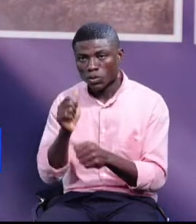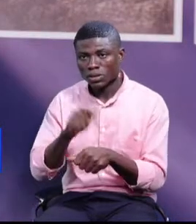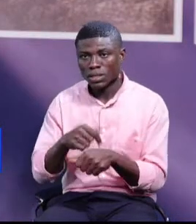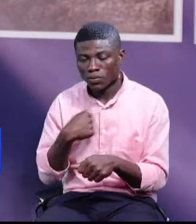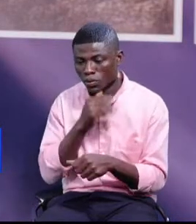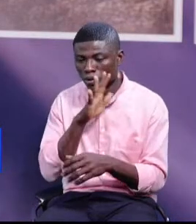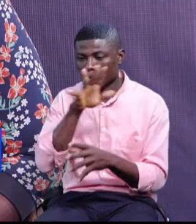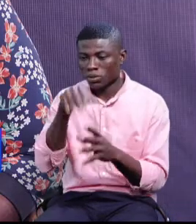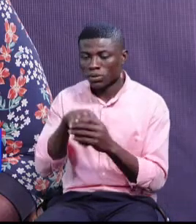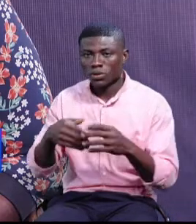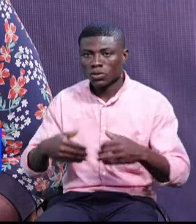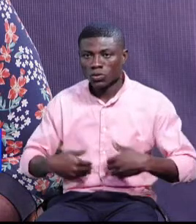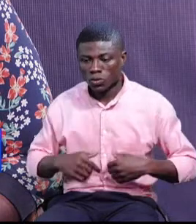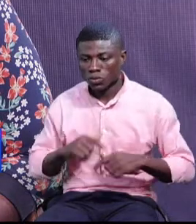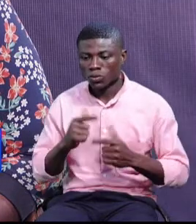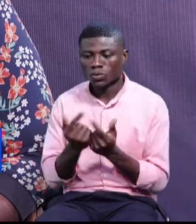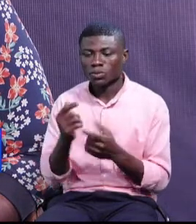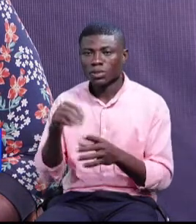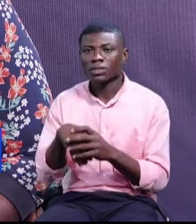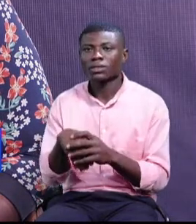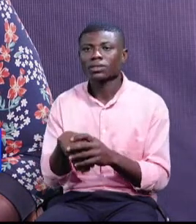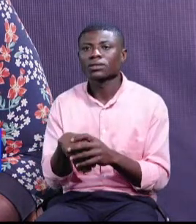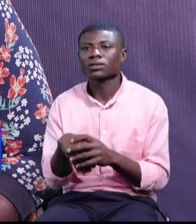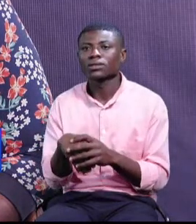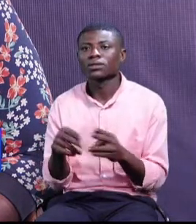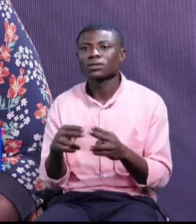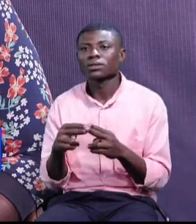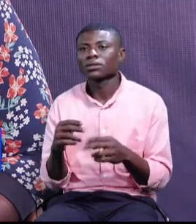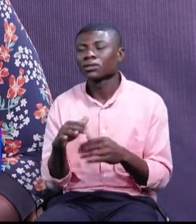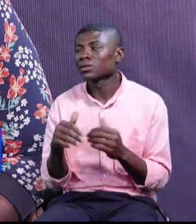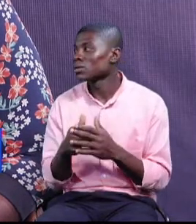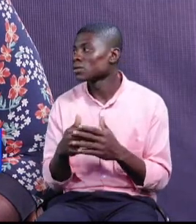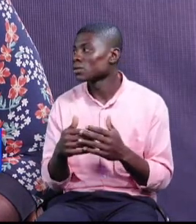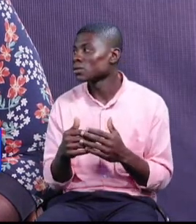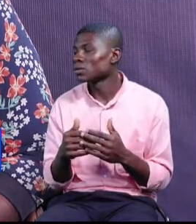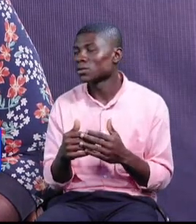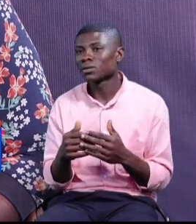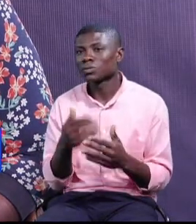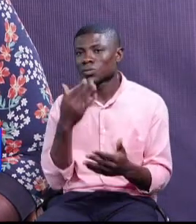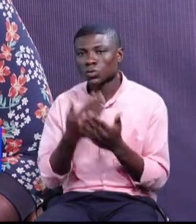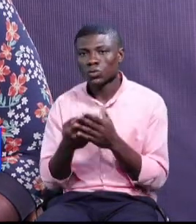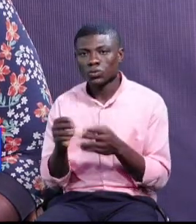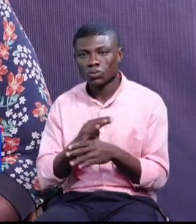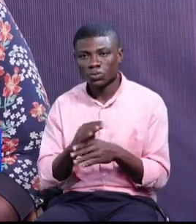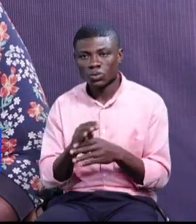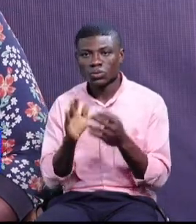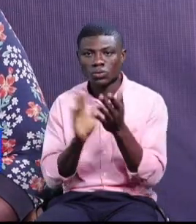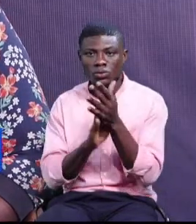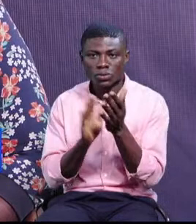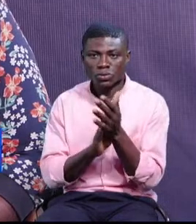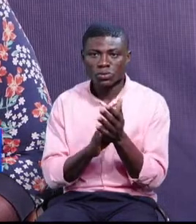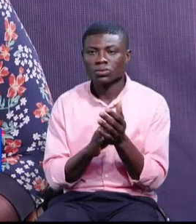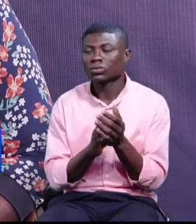involve the younger generation in it. So there were lots of good businesses, schools